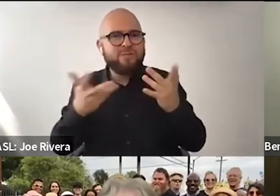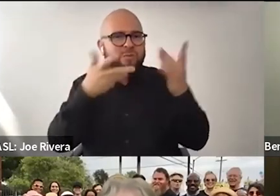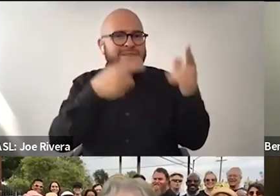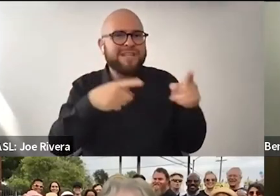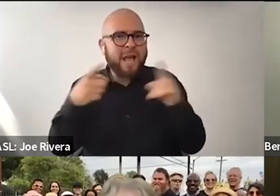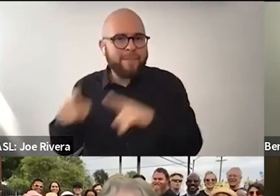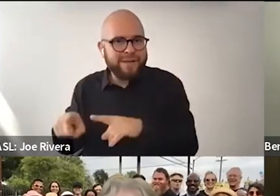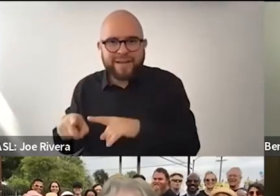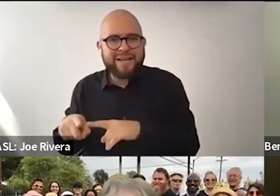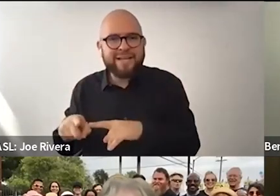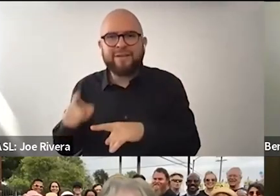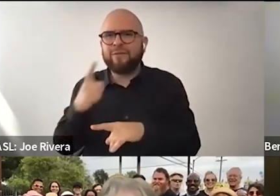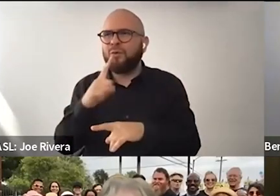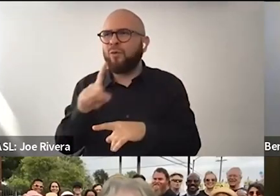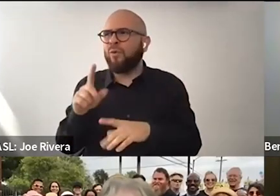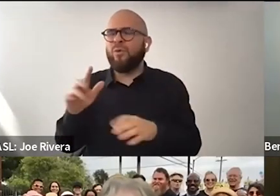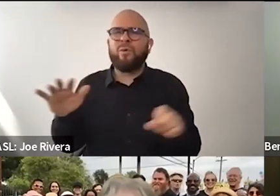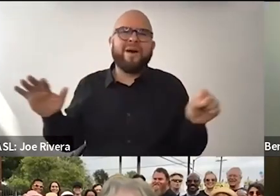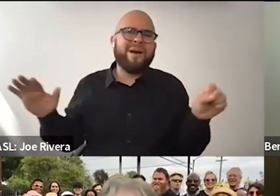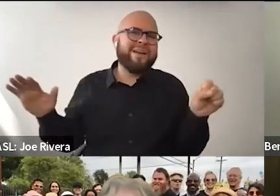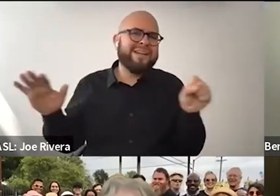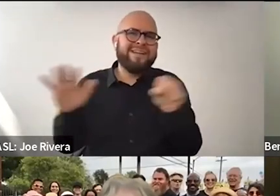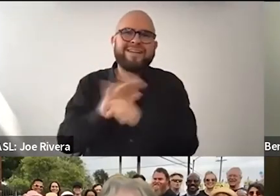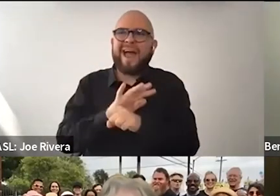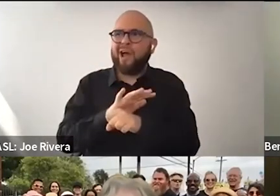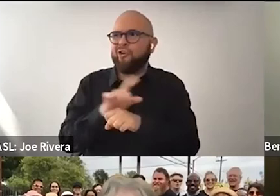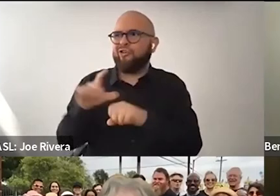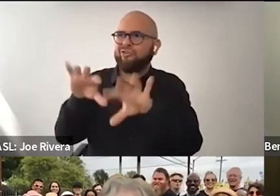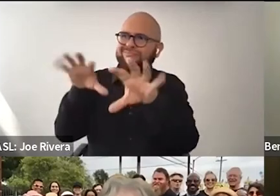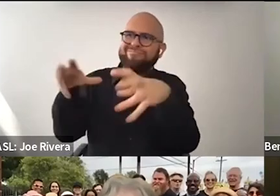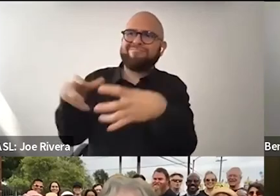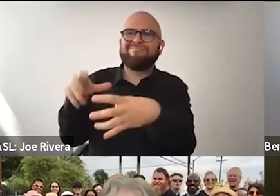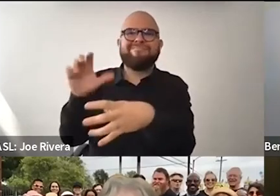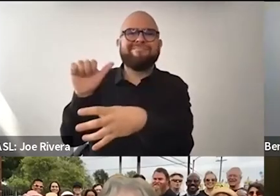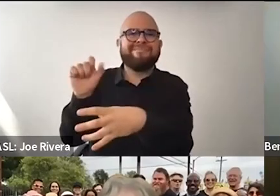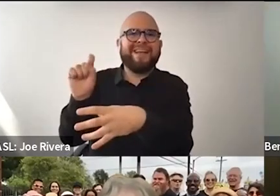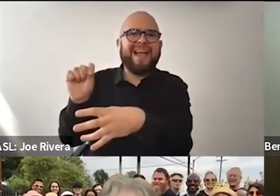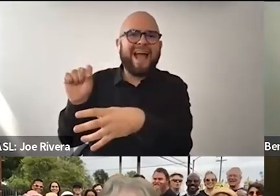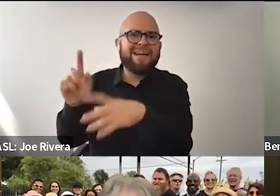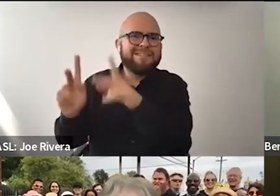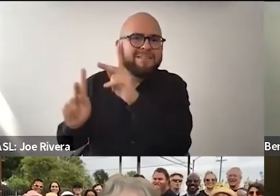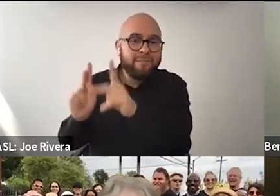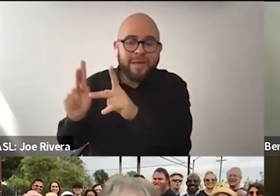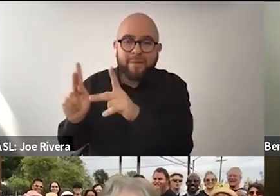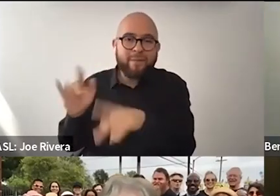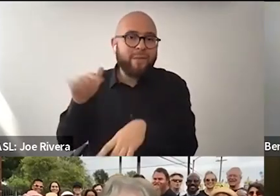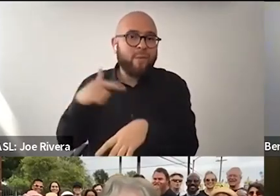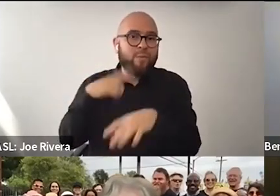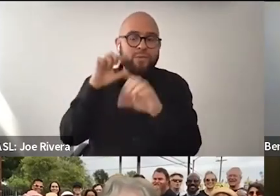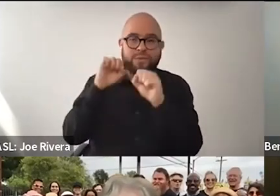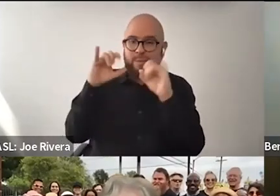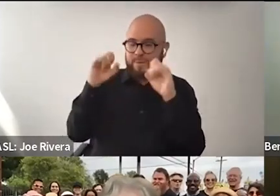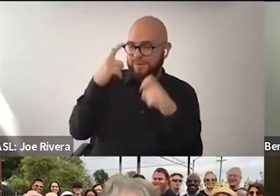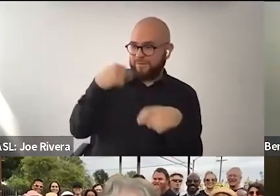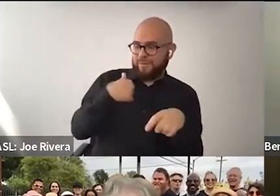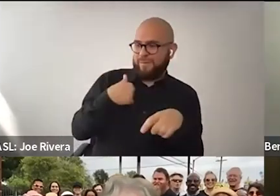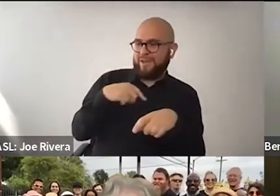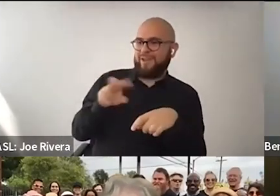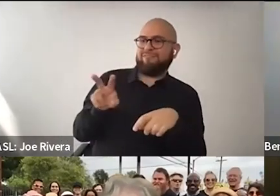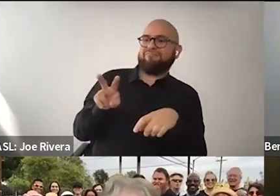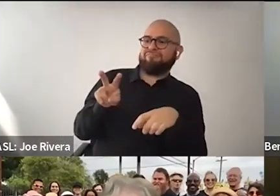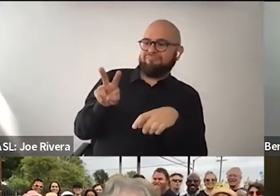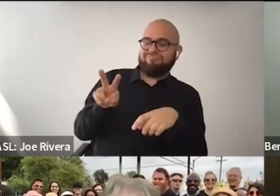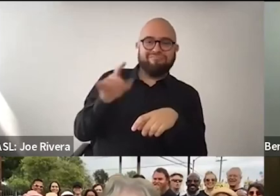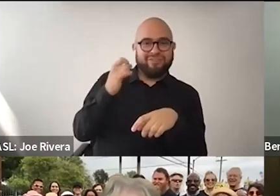entire cast of people, which was amazing to me. I was kind of a newbie in all of this. So